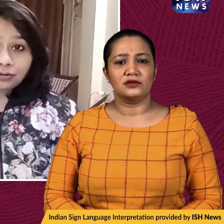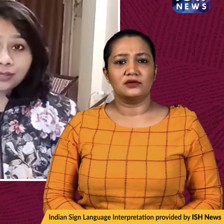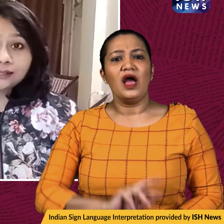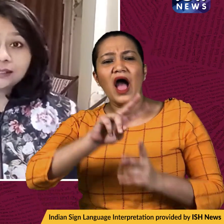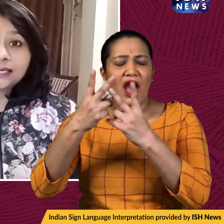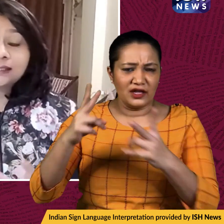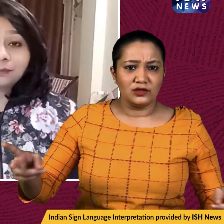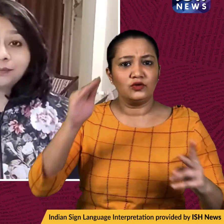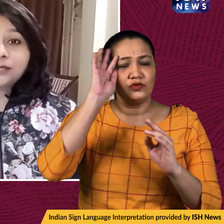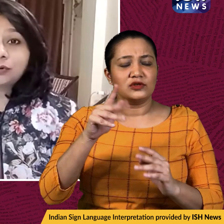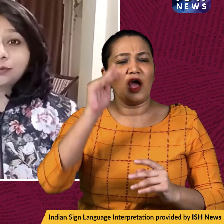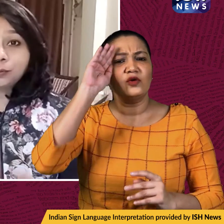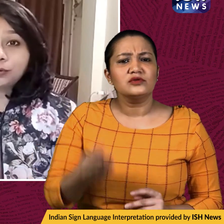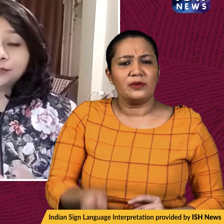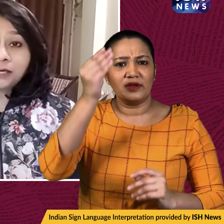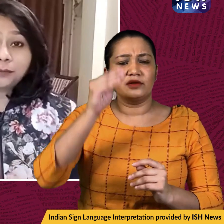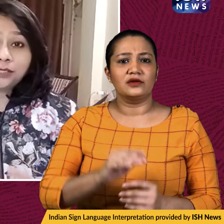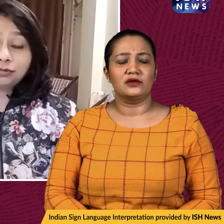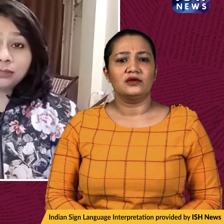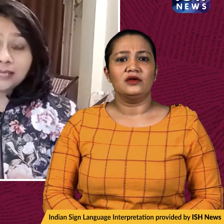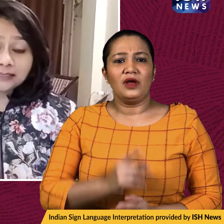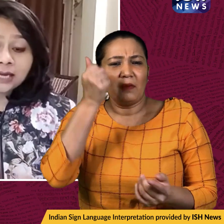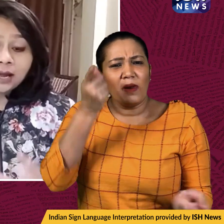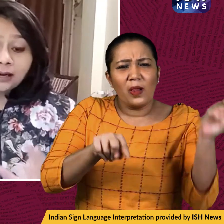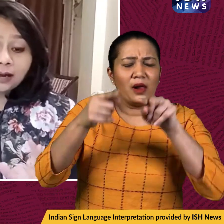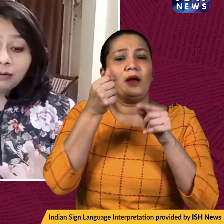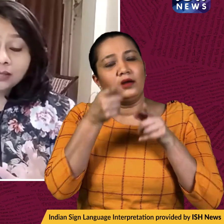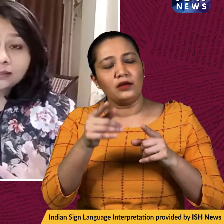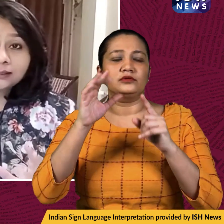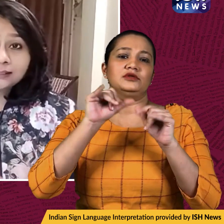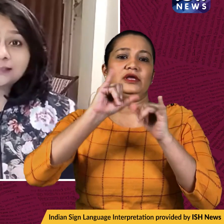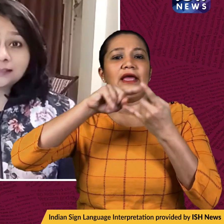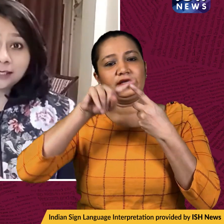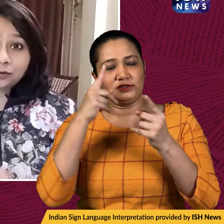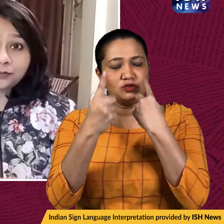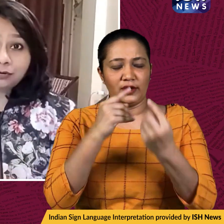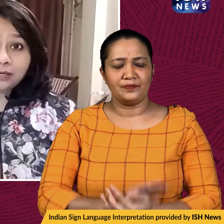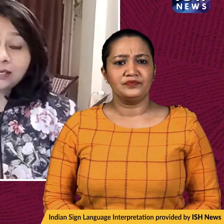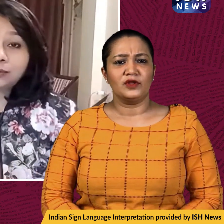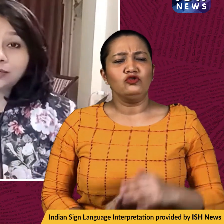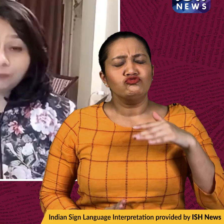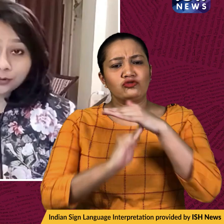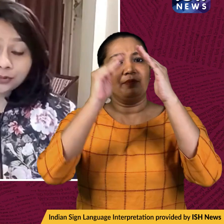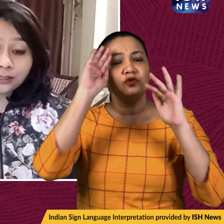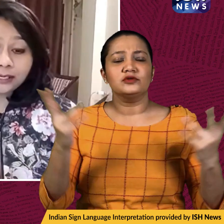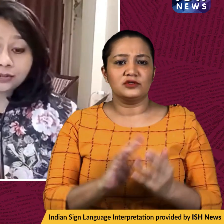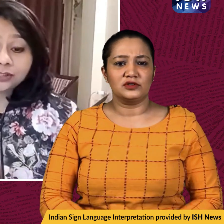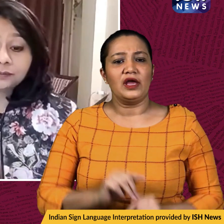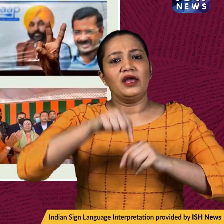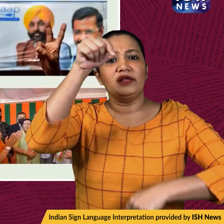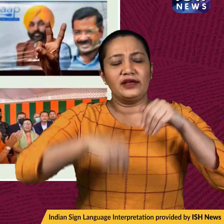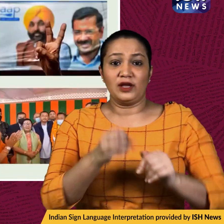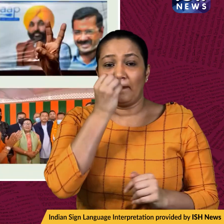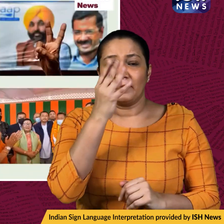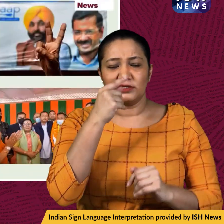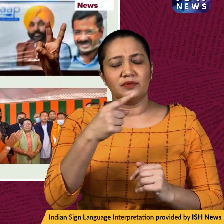among other stories, is an update on the Boers manipulation case. Now, this is our top story. We focus on elections.